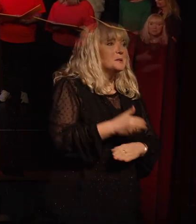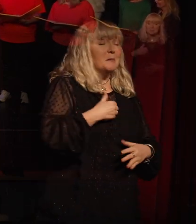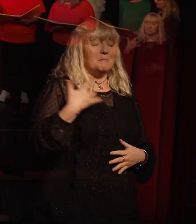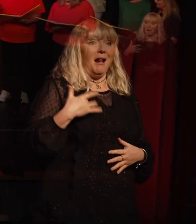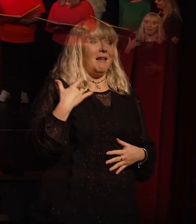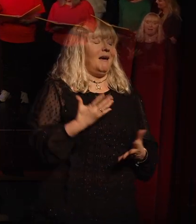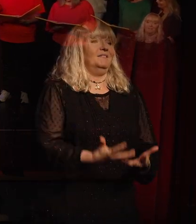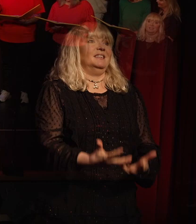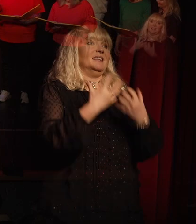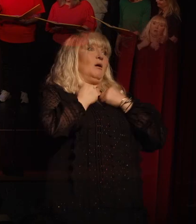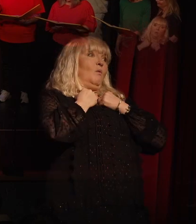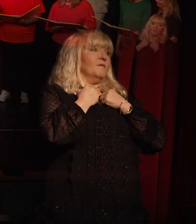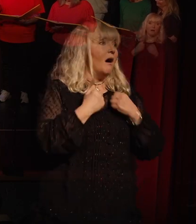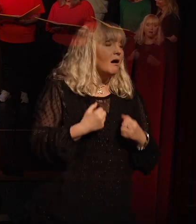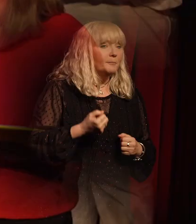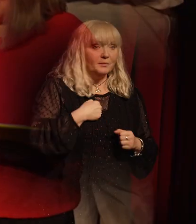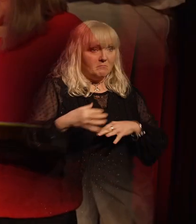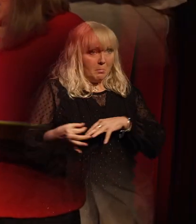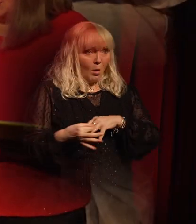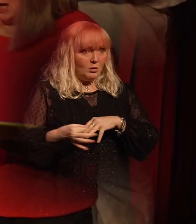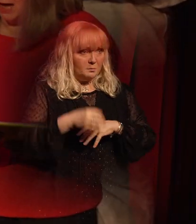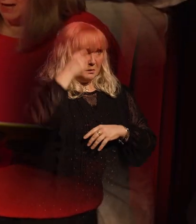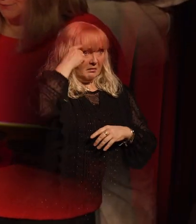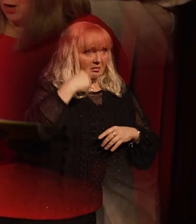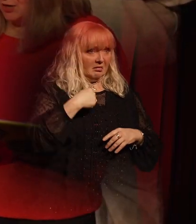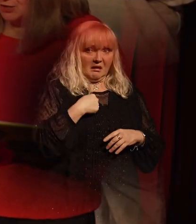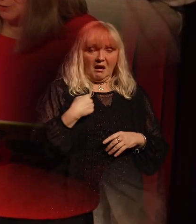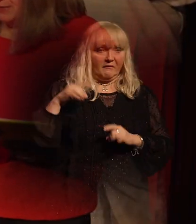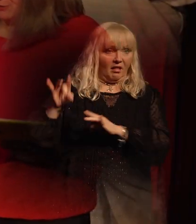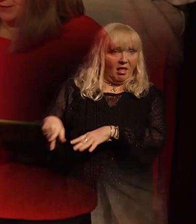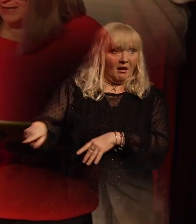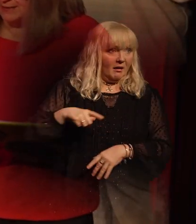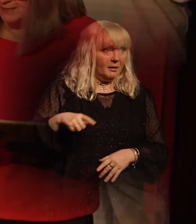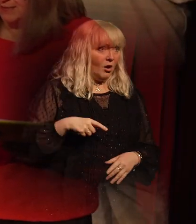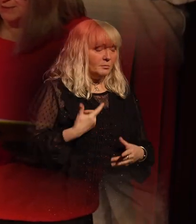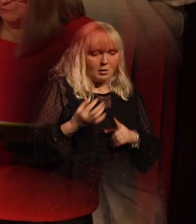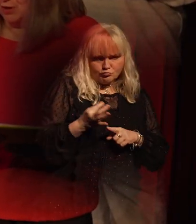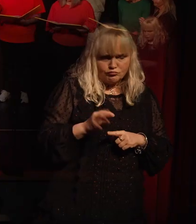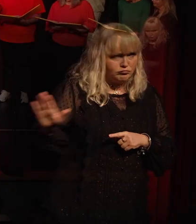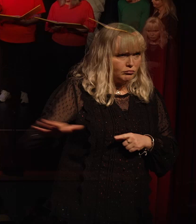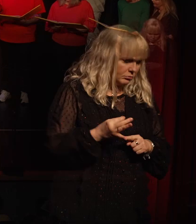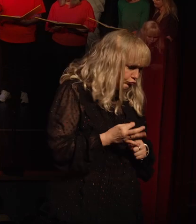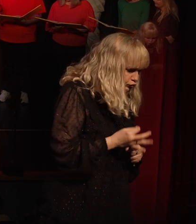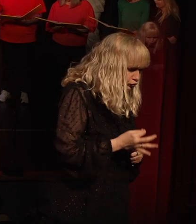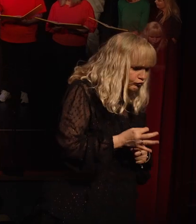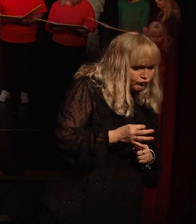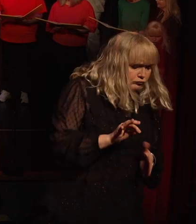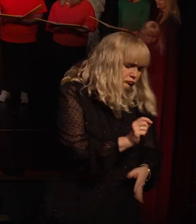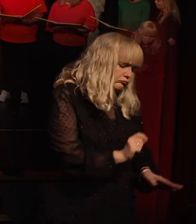spouse is losing composure. But I've got to be creative, no